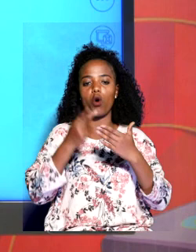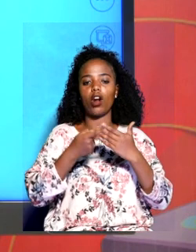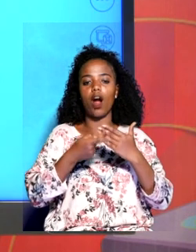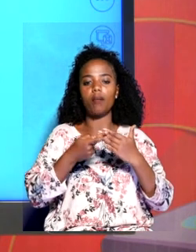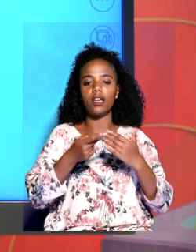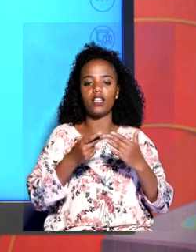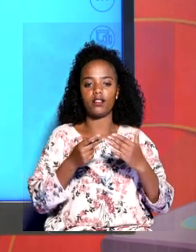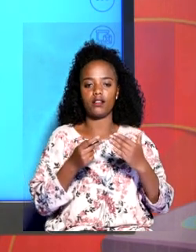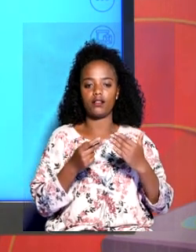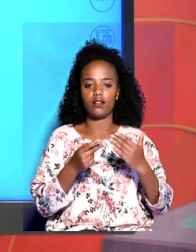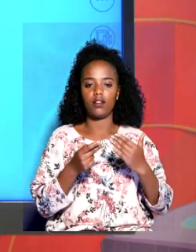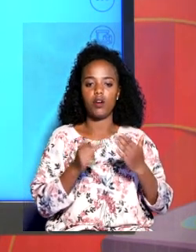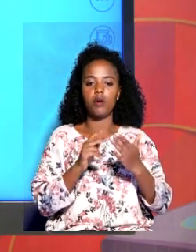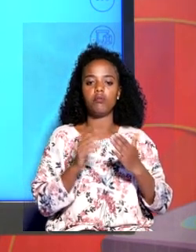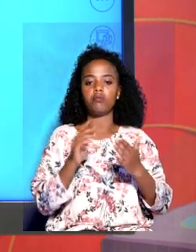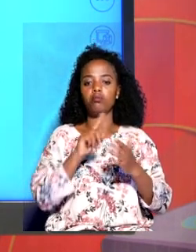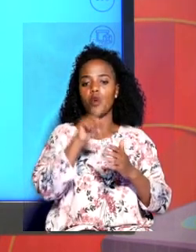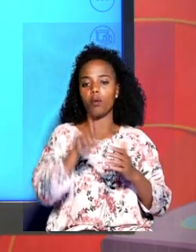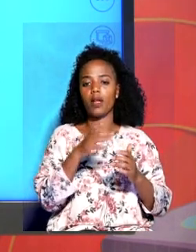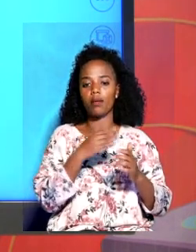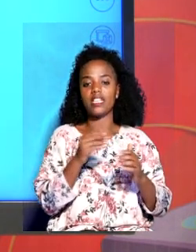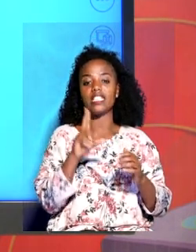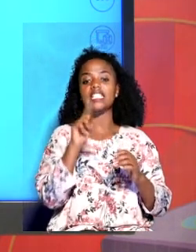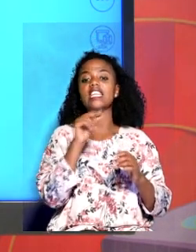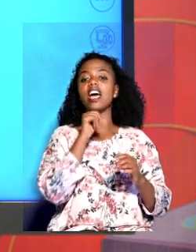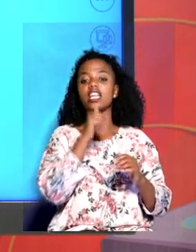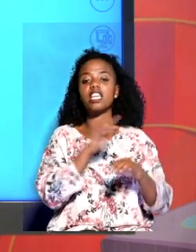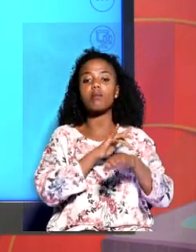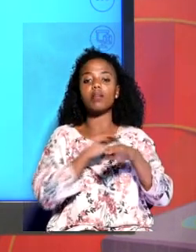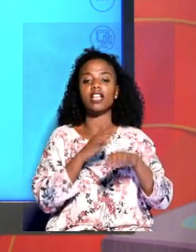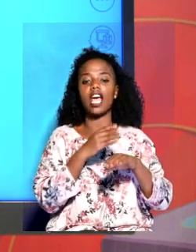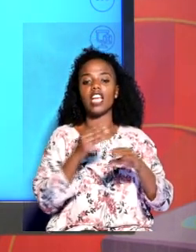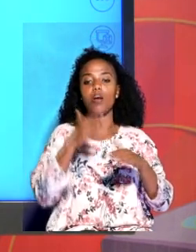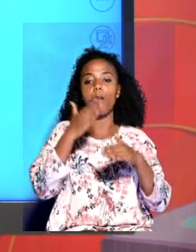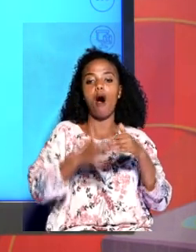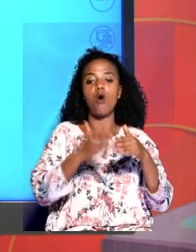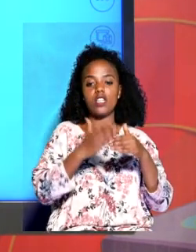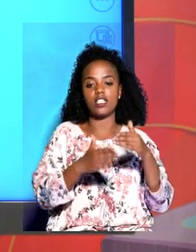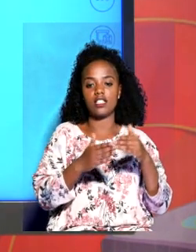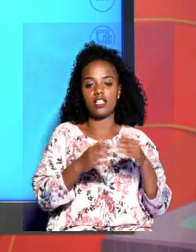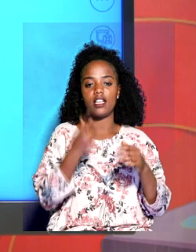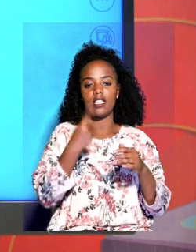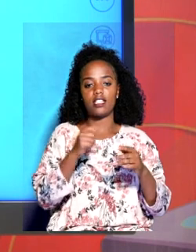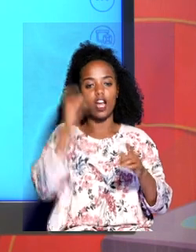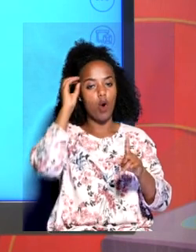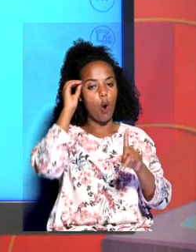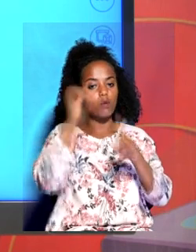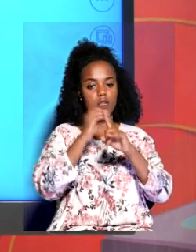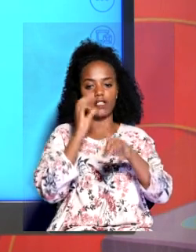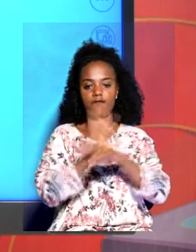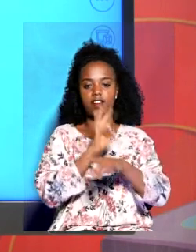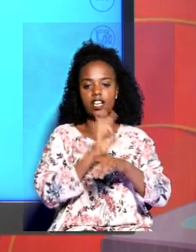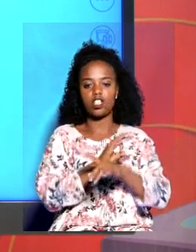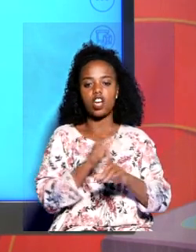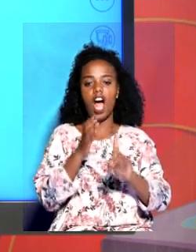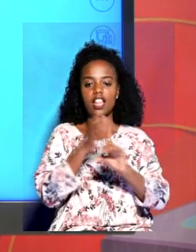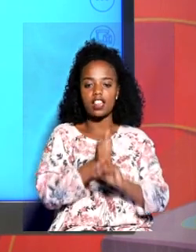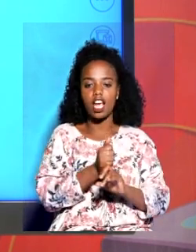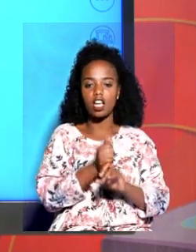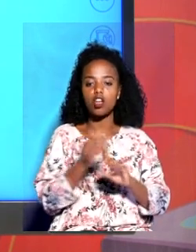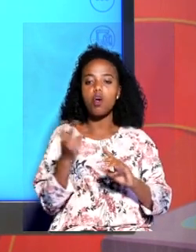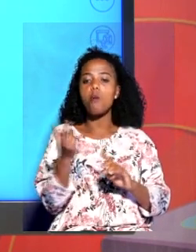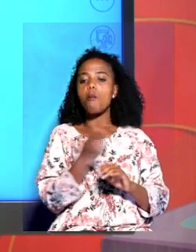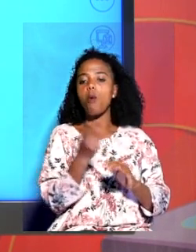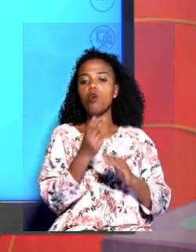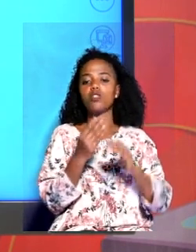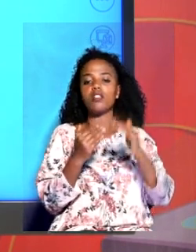is non-empty and bounded, then the objective function attains both